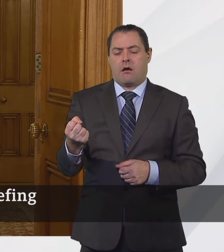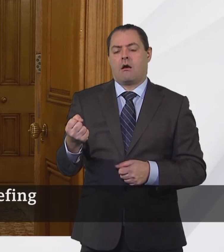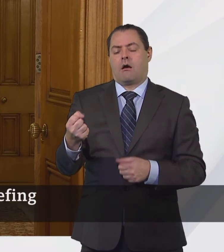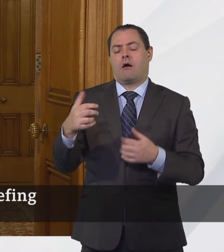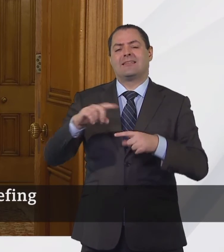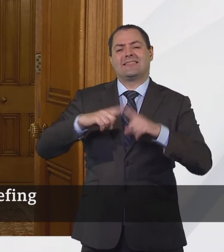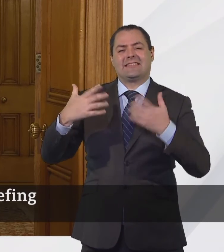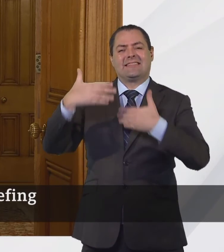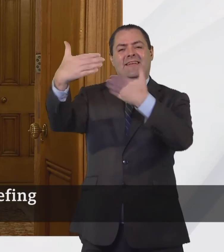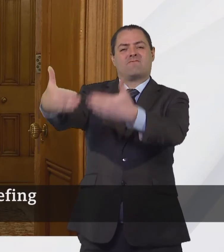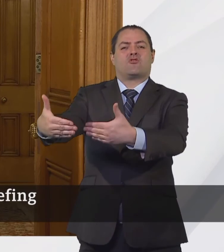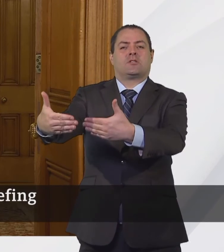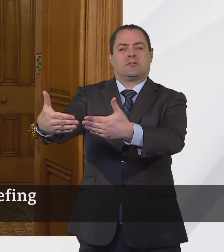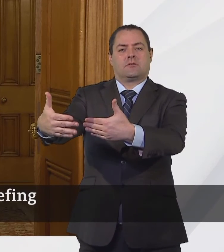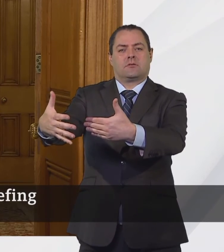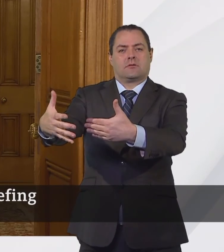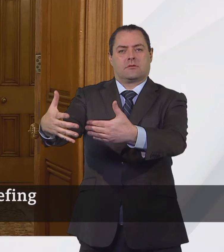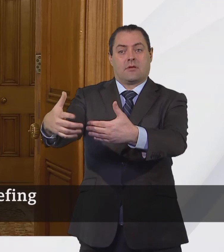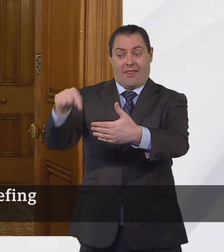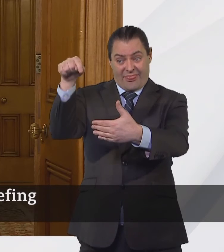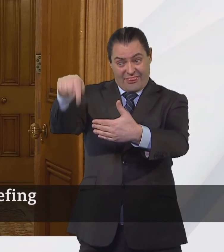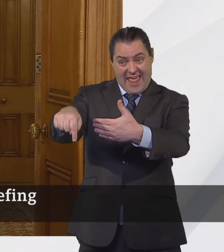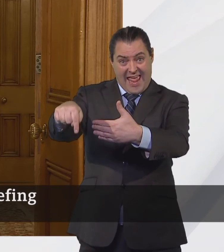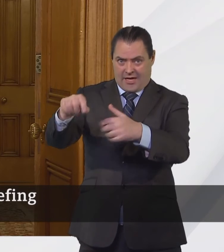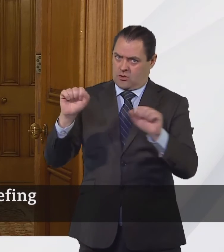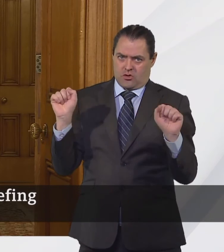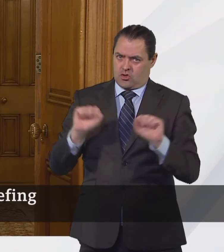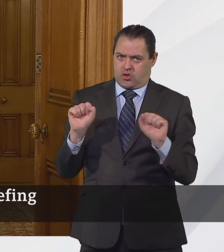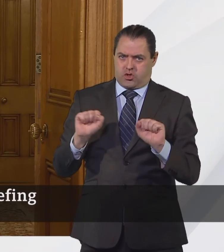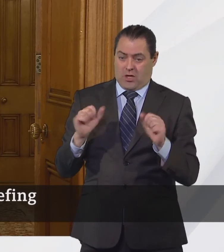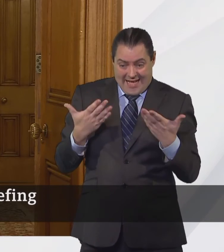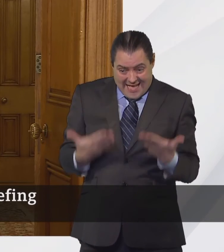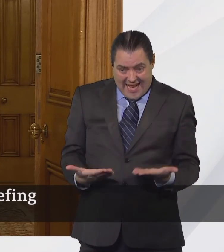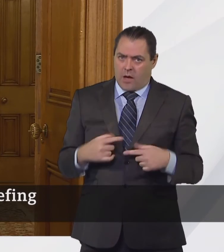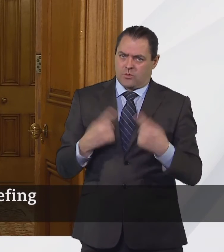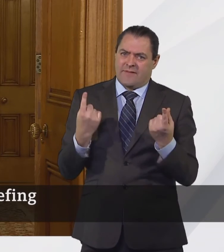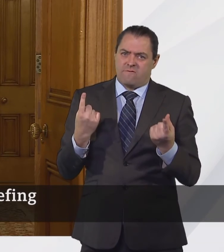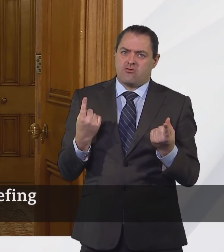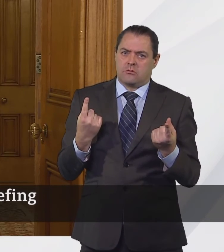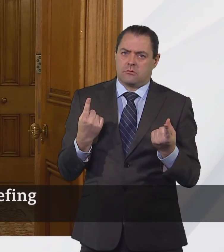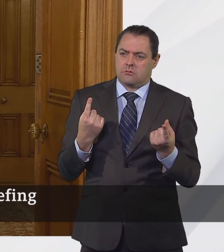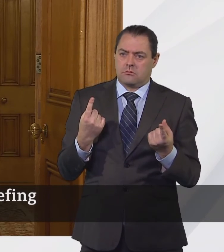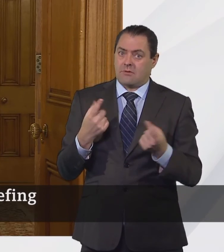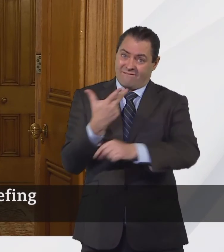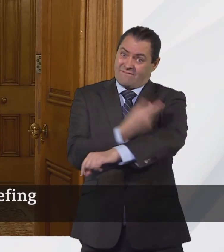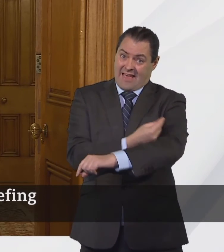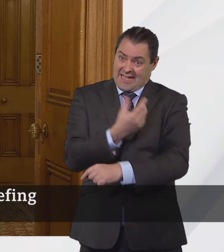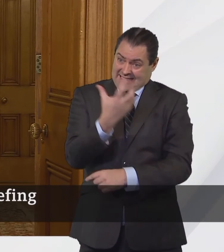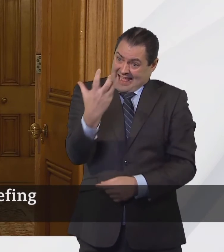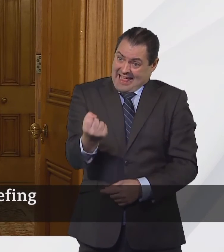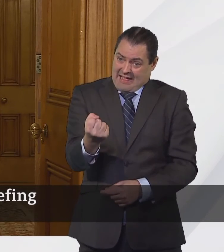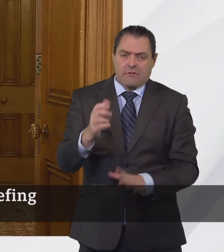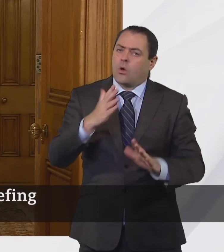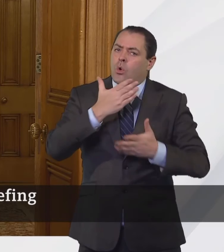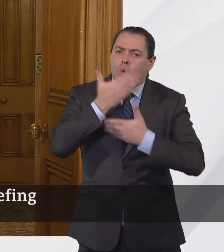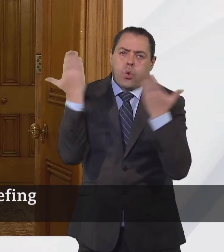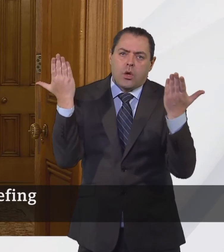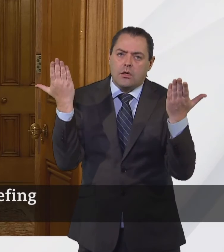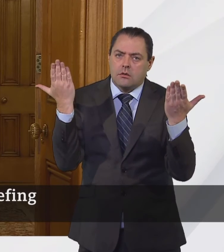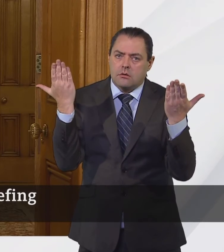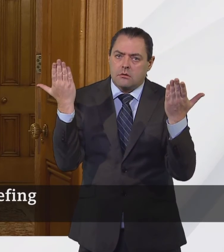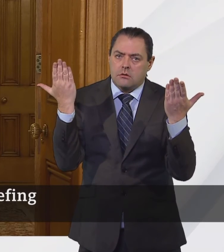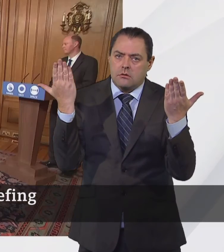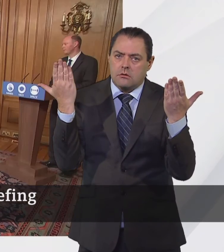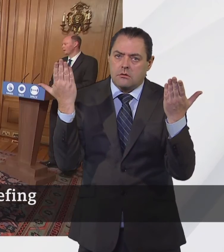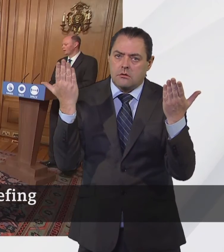and we have to be very, very vigilant. So everybody's individual behaviour at Christmas will matter a